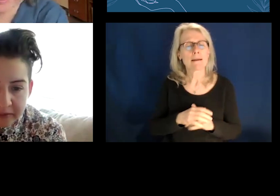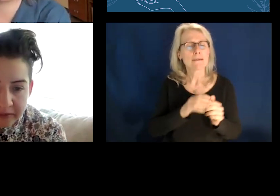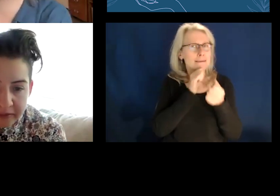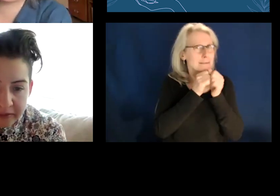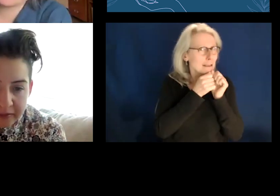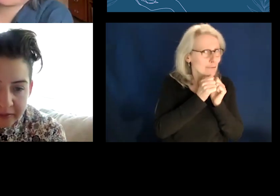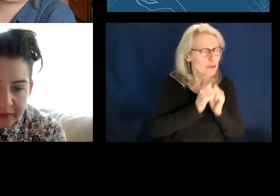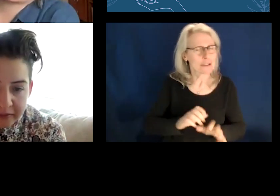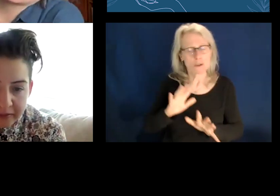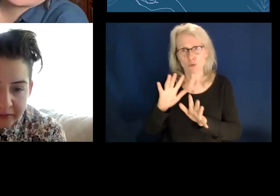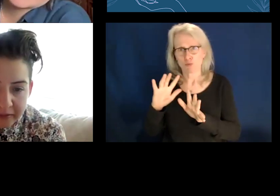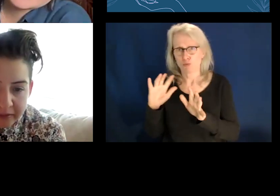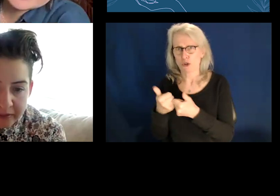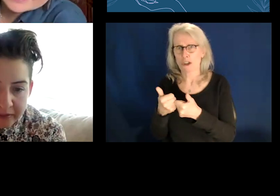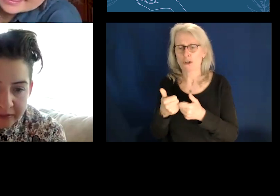challenging,